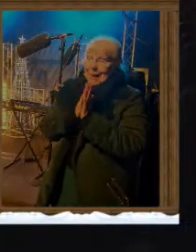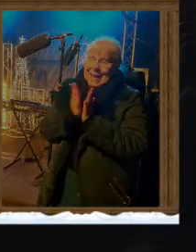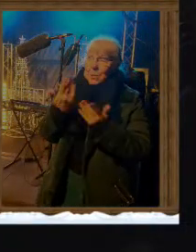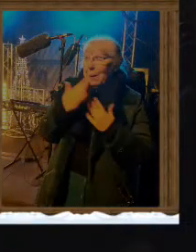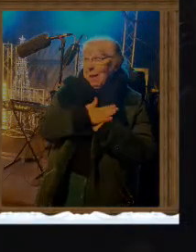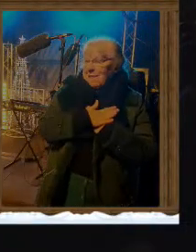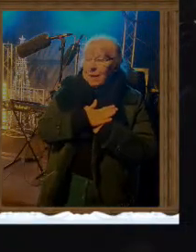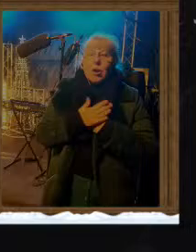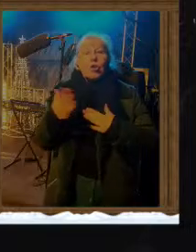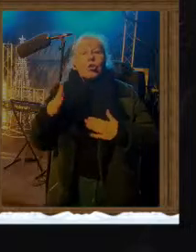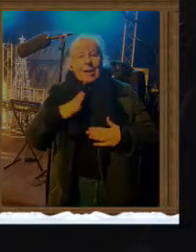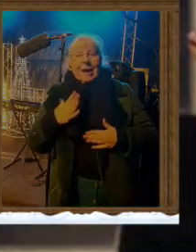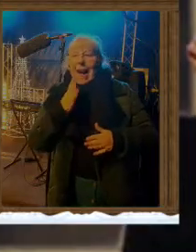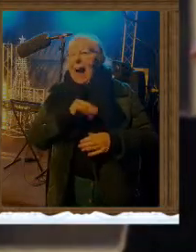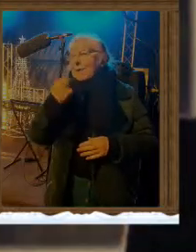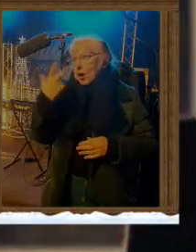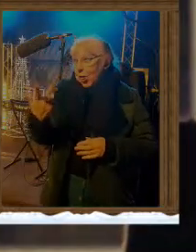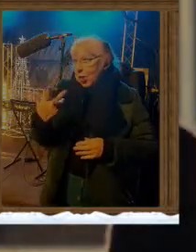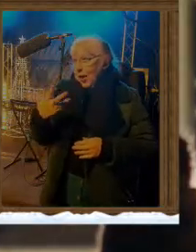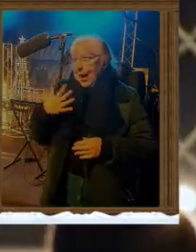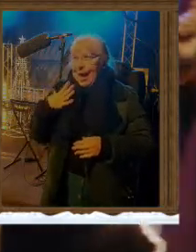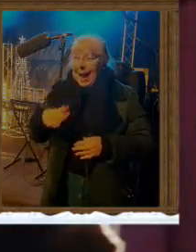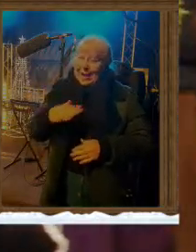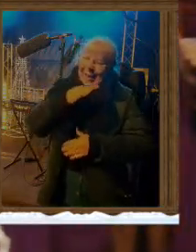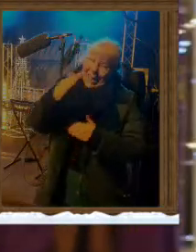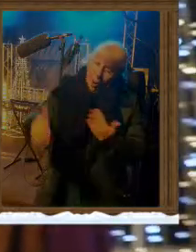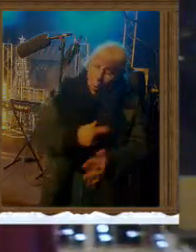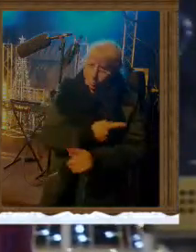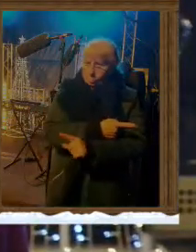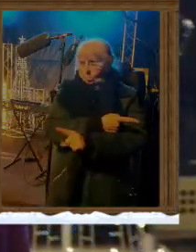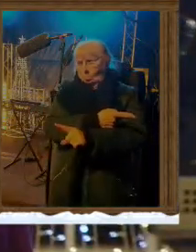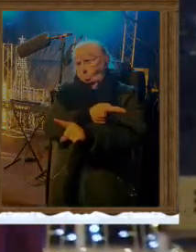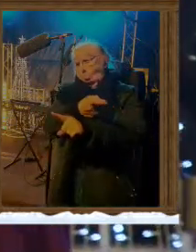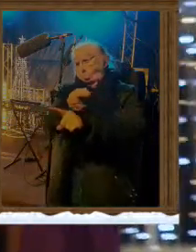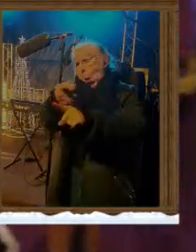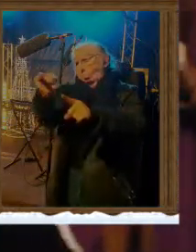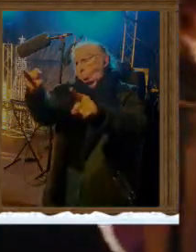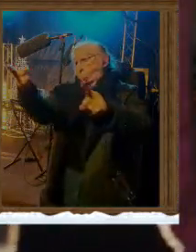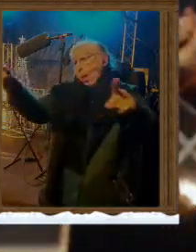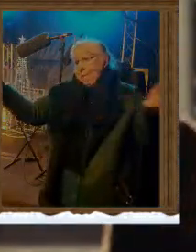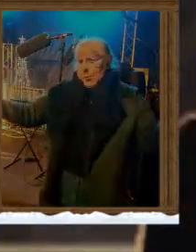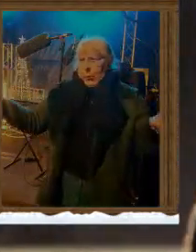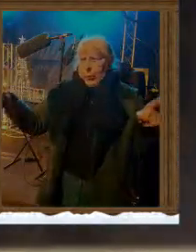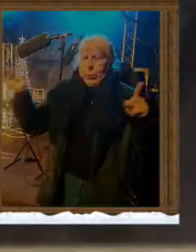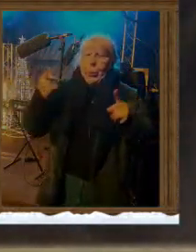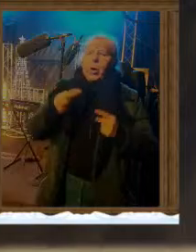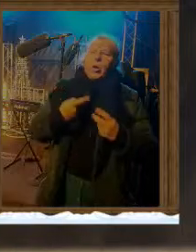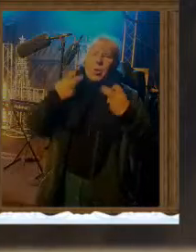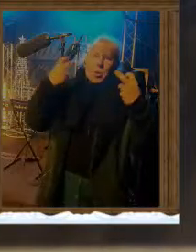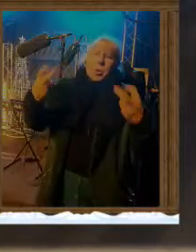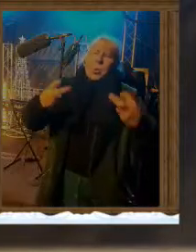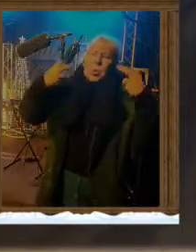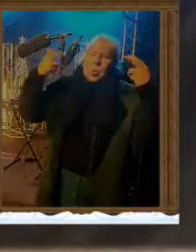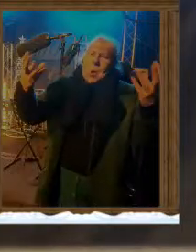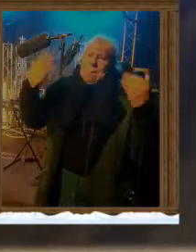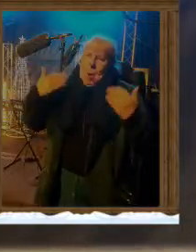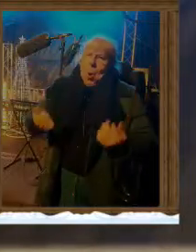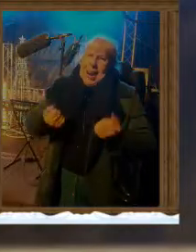Okay, on the count of three, I need all of you, and I mean all of you, to cheer louder than you